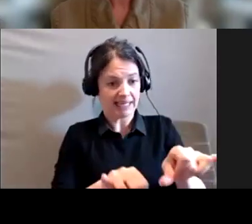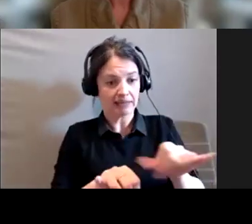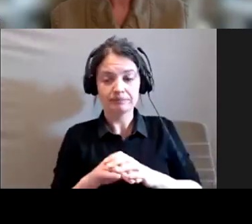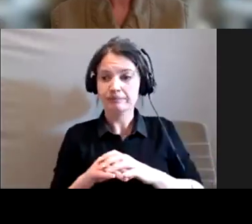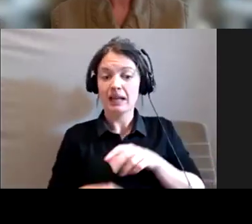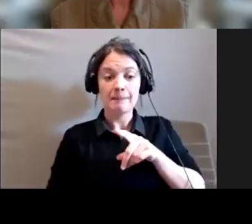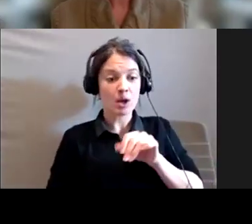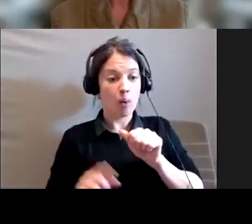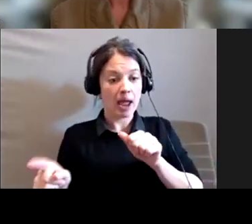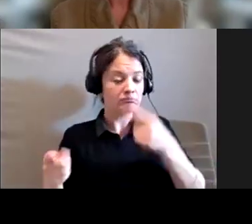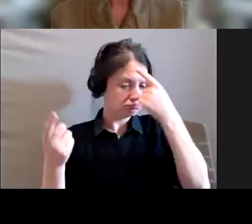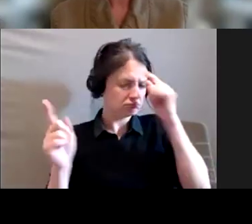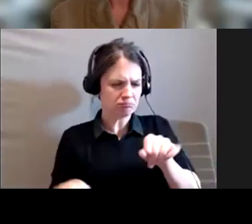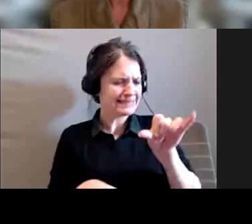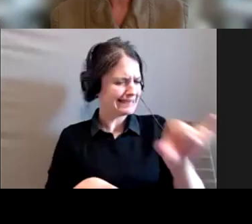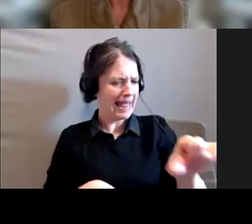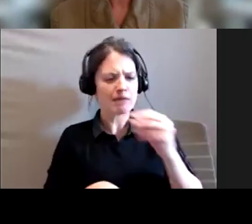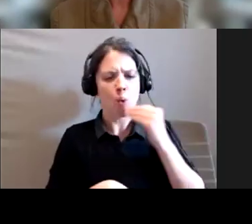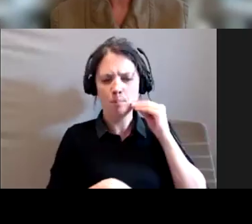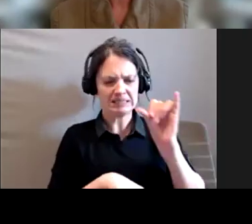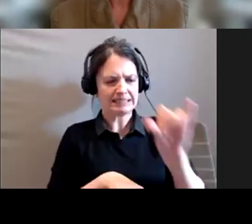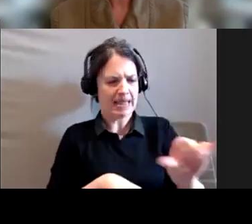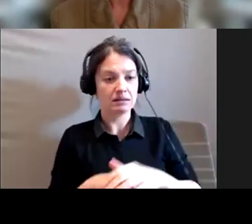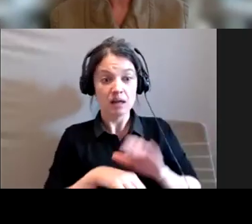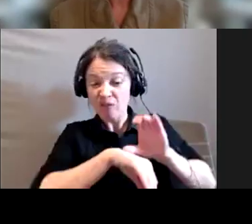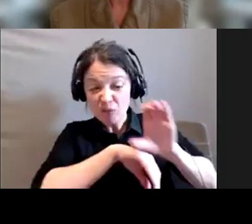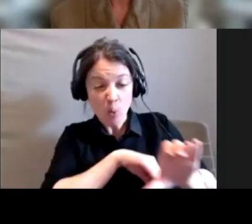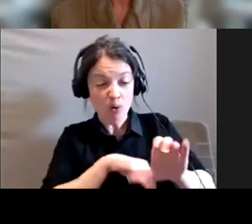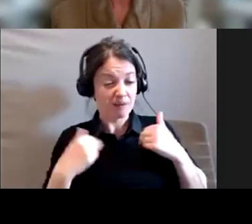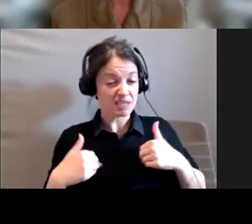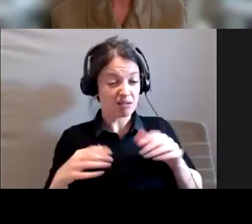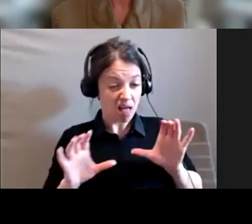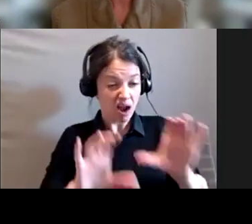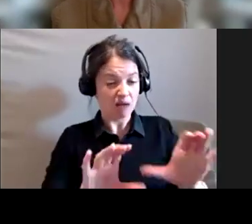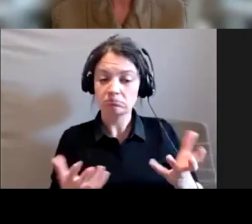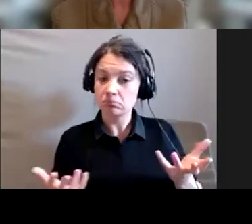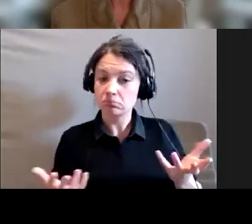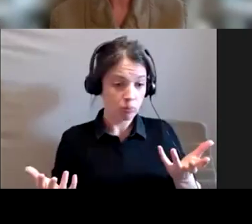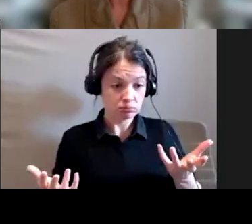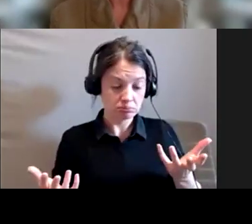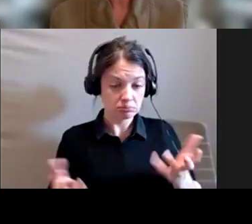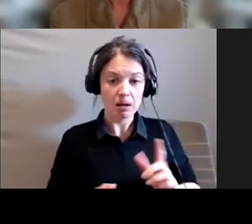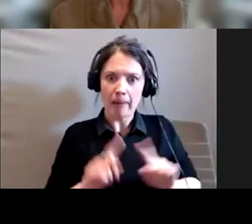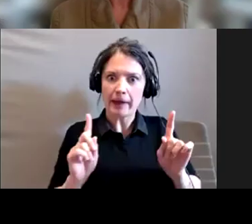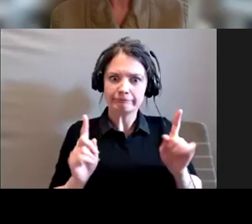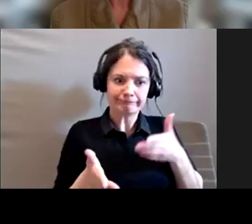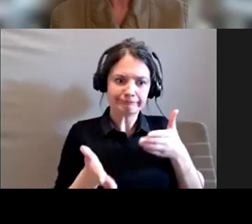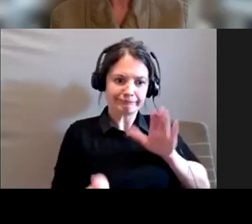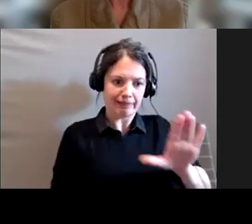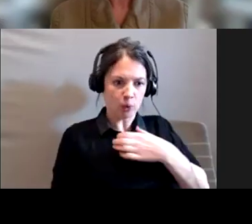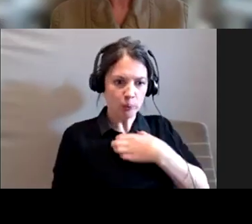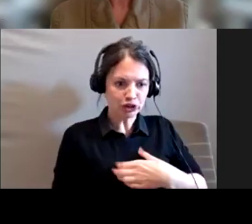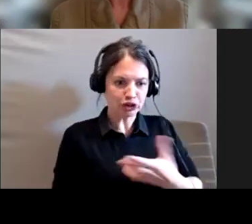has consented on her behalf. No force is used, and the instrument really didn't work. So if you